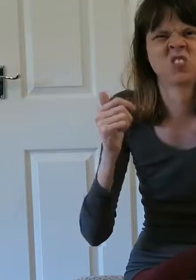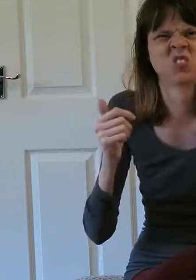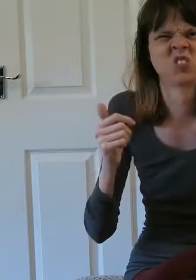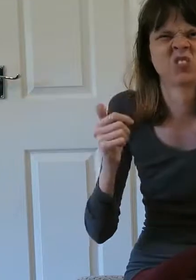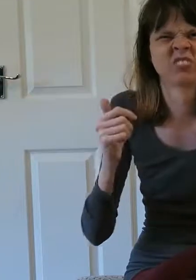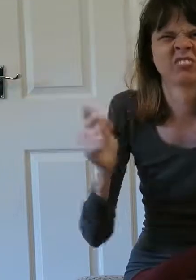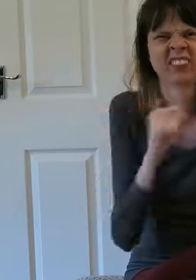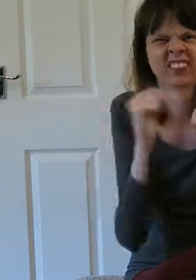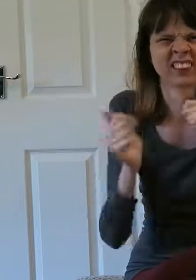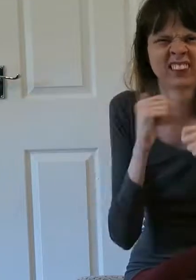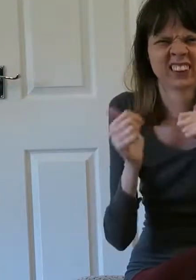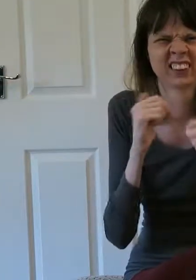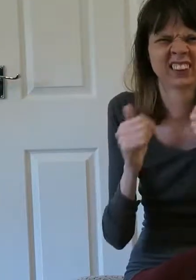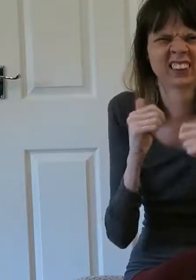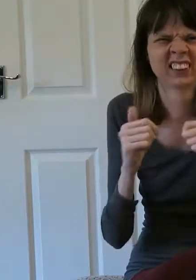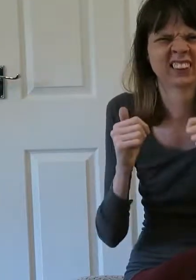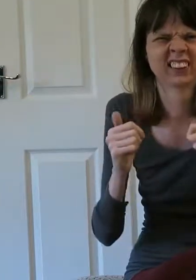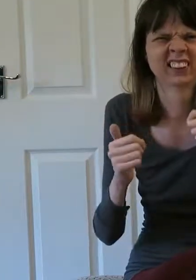happy.